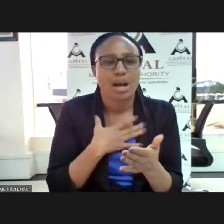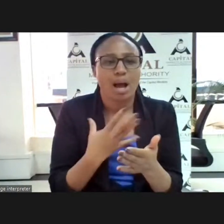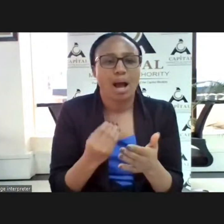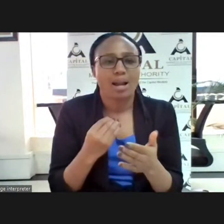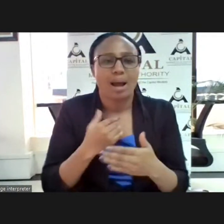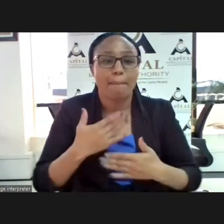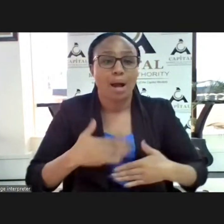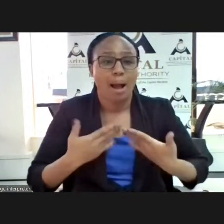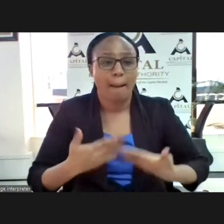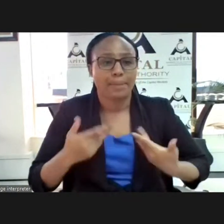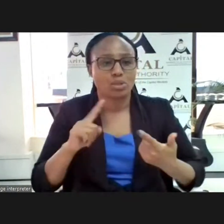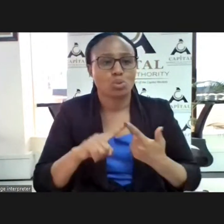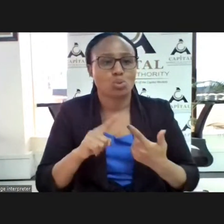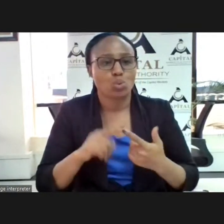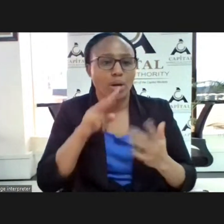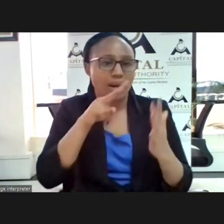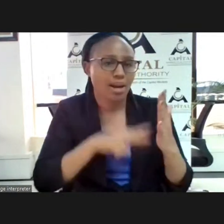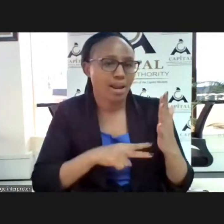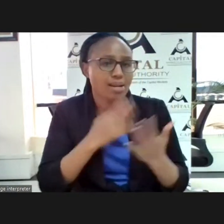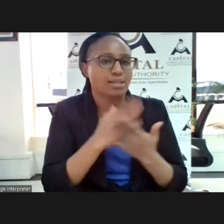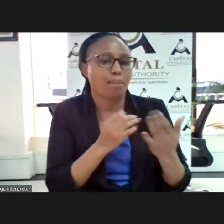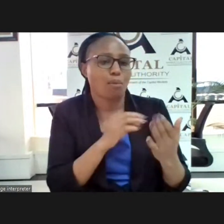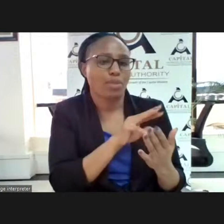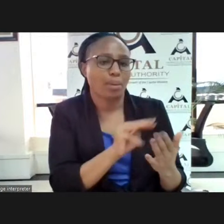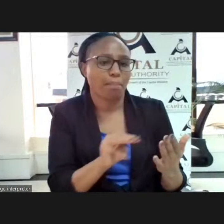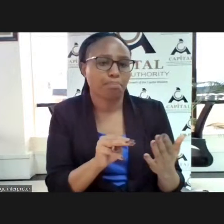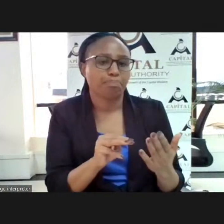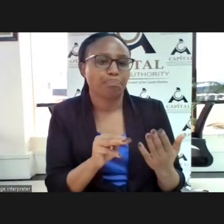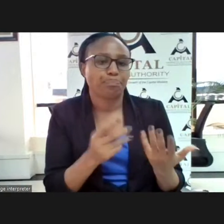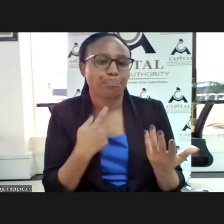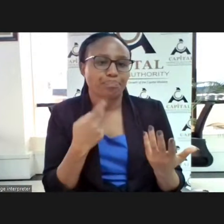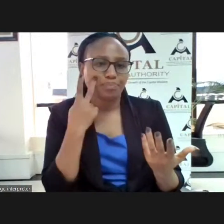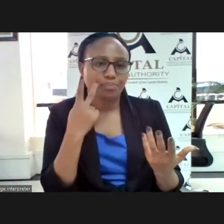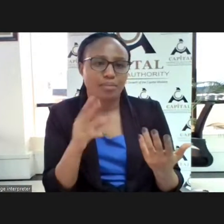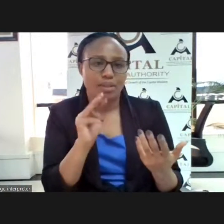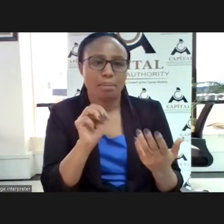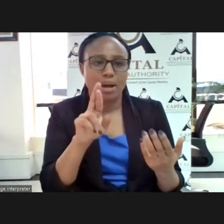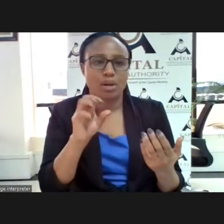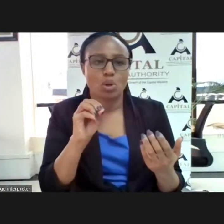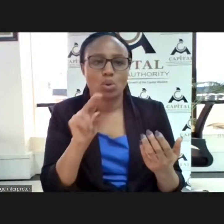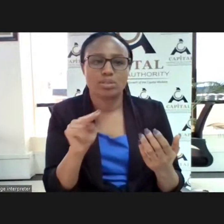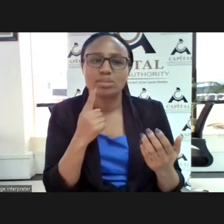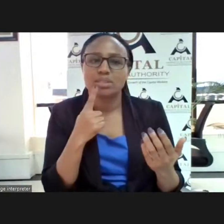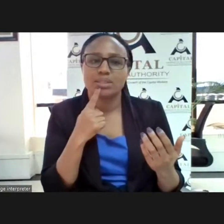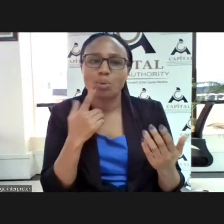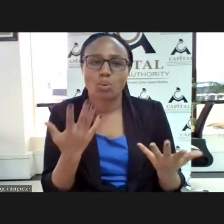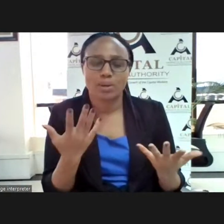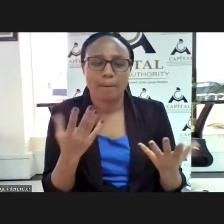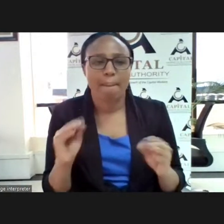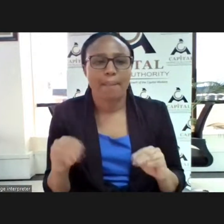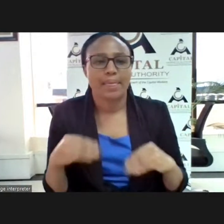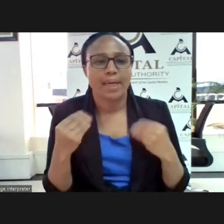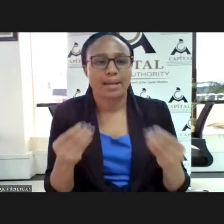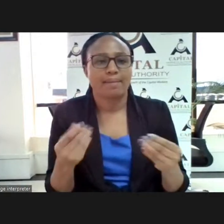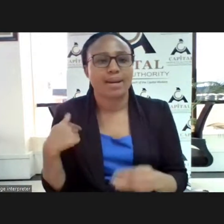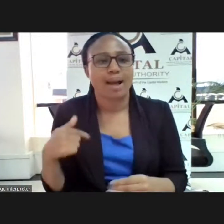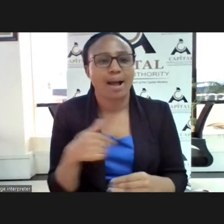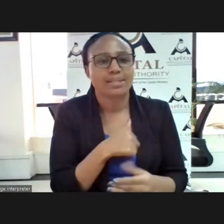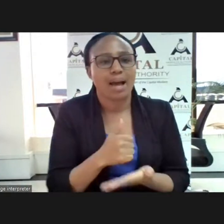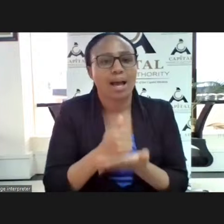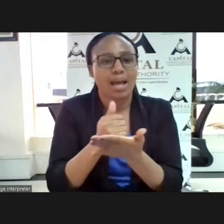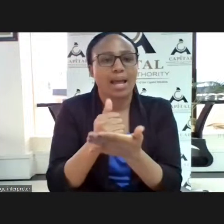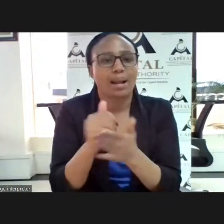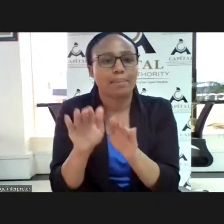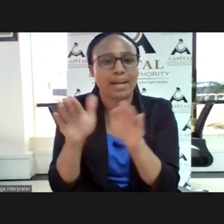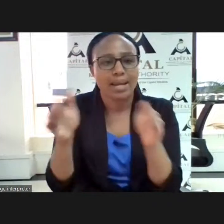happy to just read out some of them. I've seen Marion has given us a help desk email